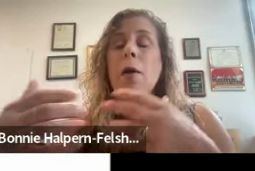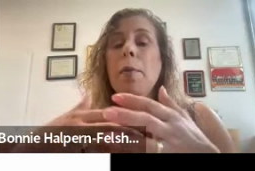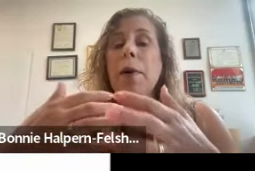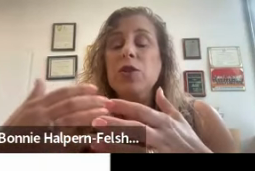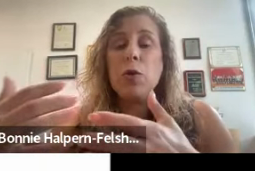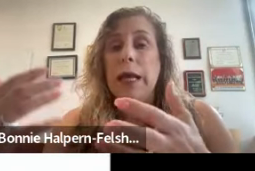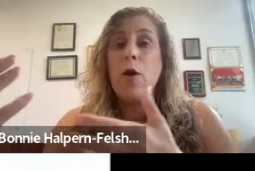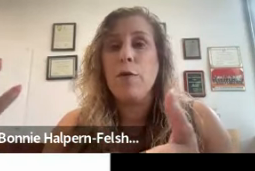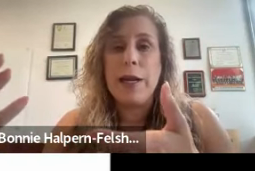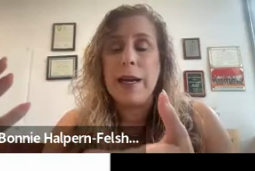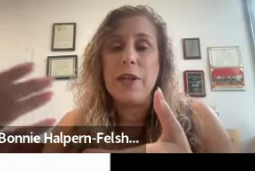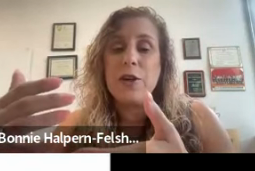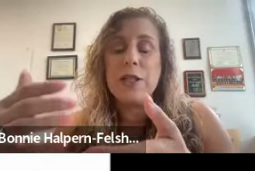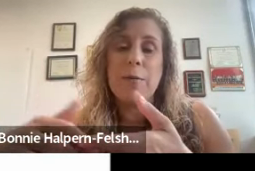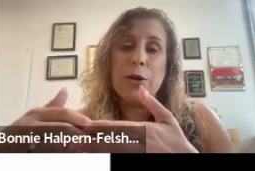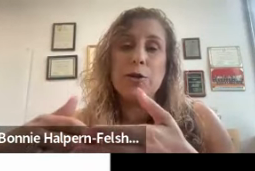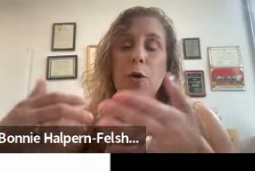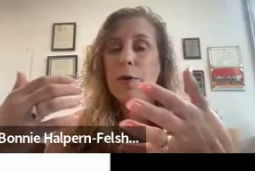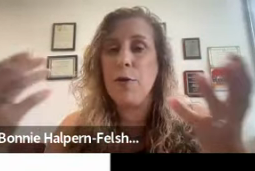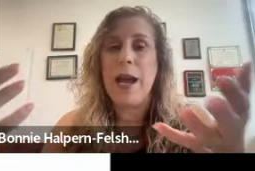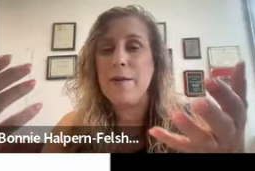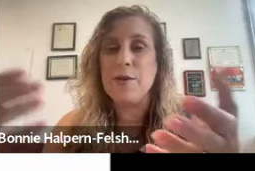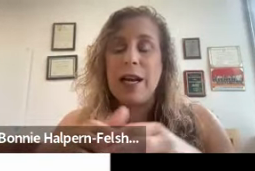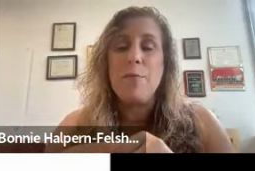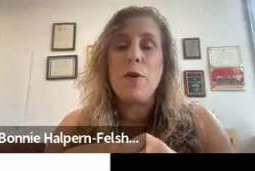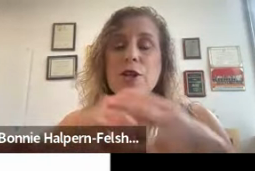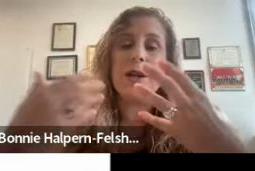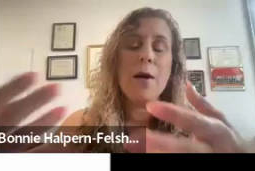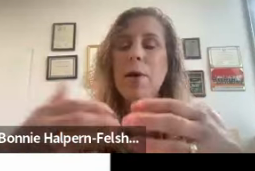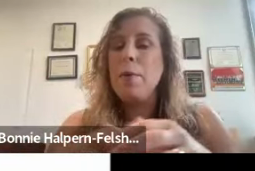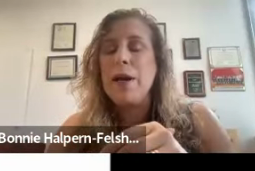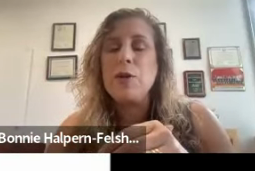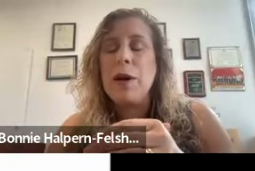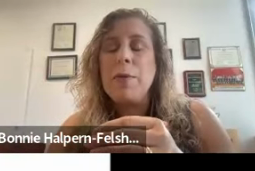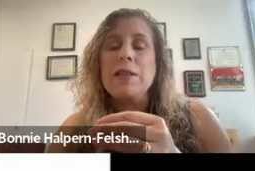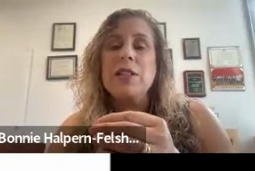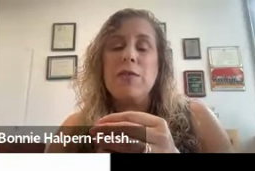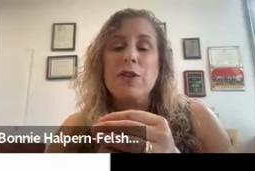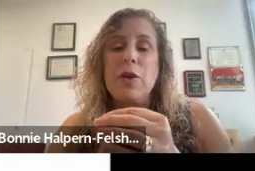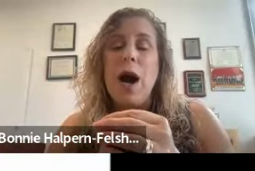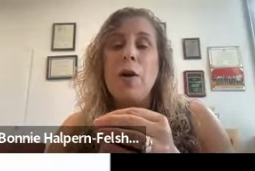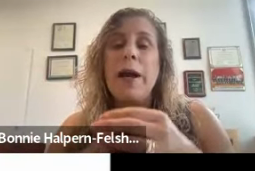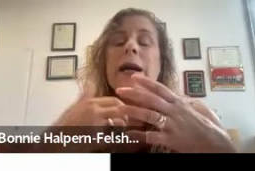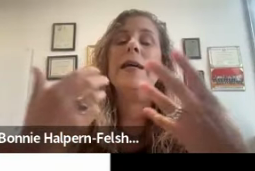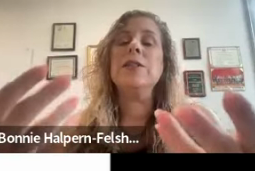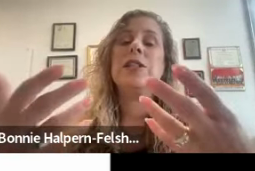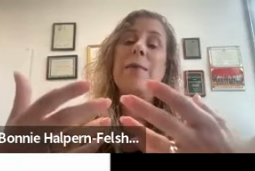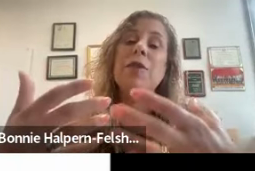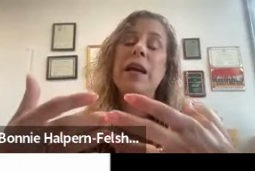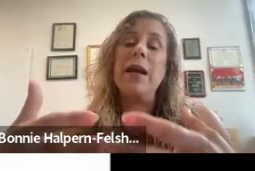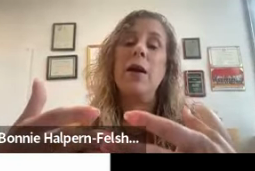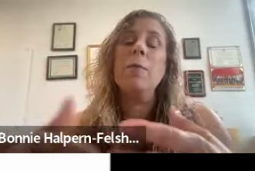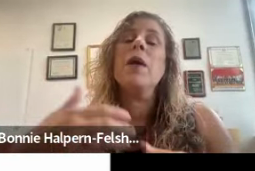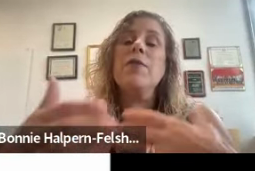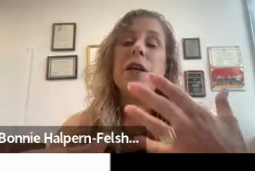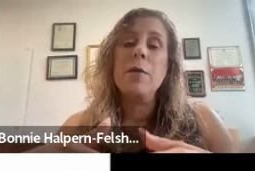high. But it's sort of like overeating at the dinner table. You're told before you have your second portion, maybe wait 20 minutes to see if you're still hungry. It's the same